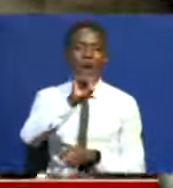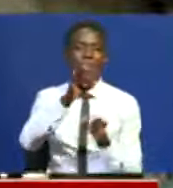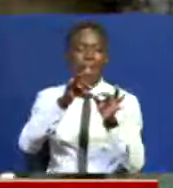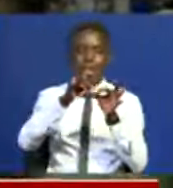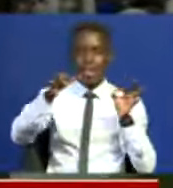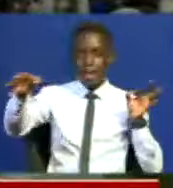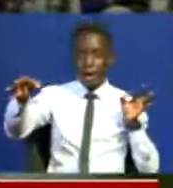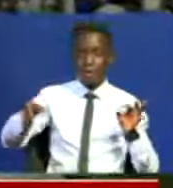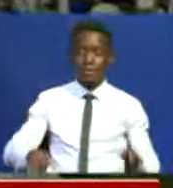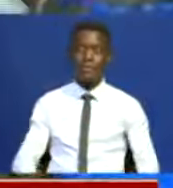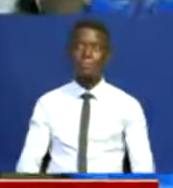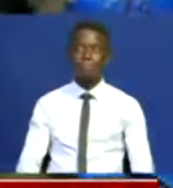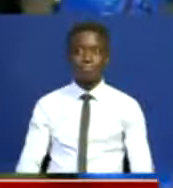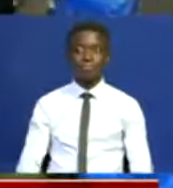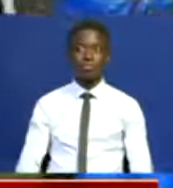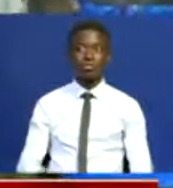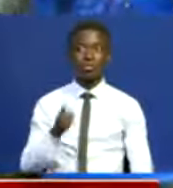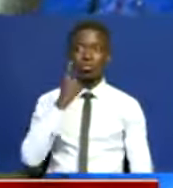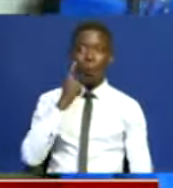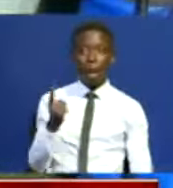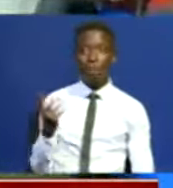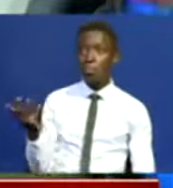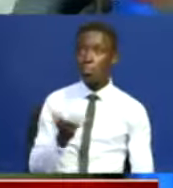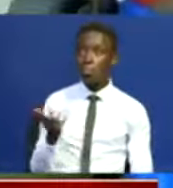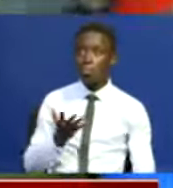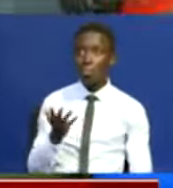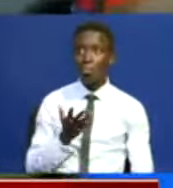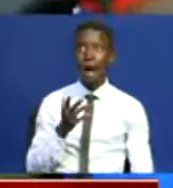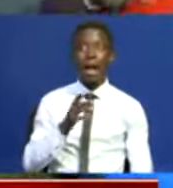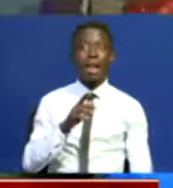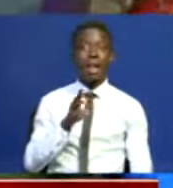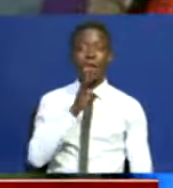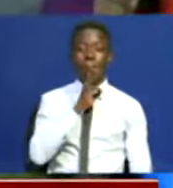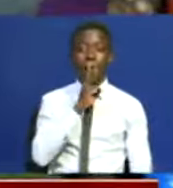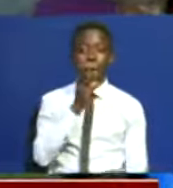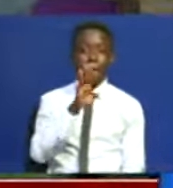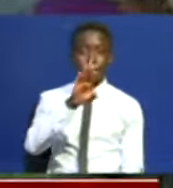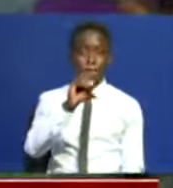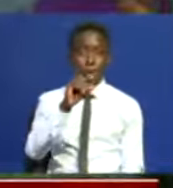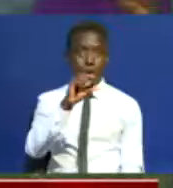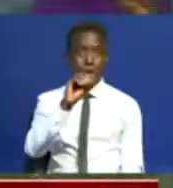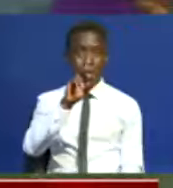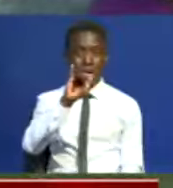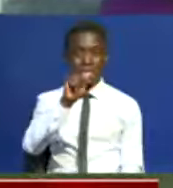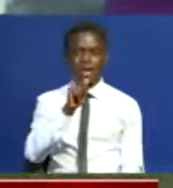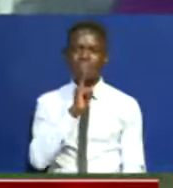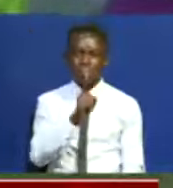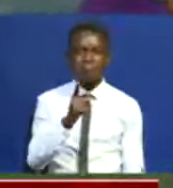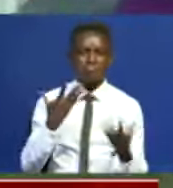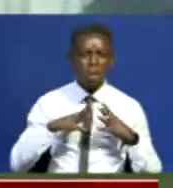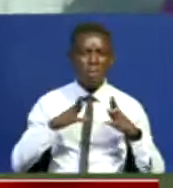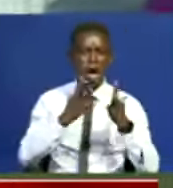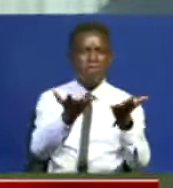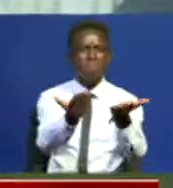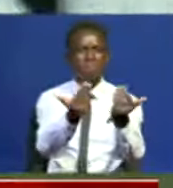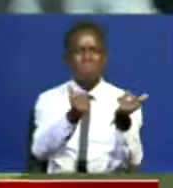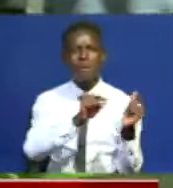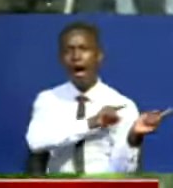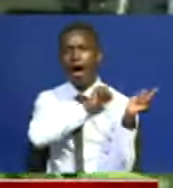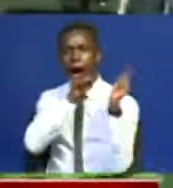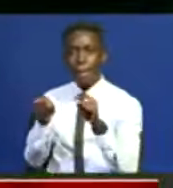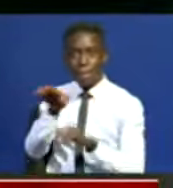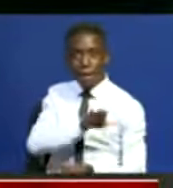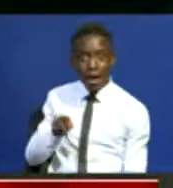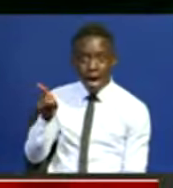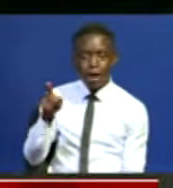general manager of Lake Bogoria, now urges Kenyans to tap into such destinations and witness the country's